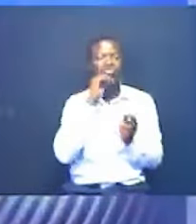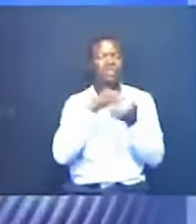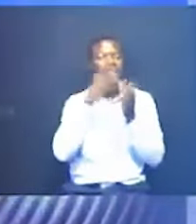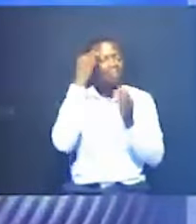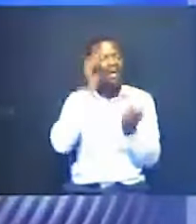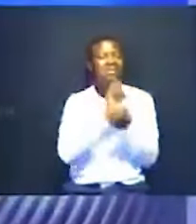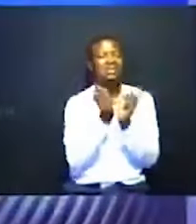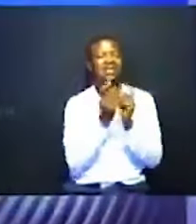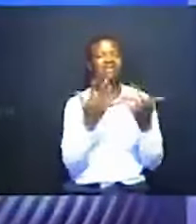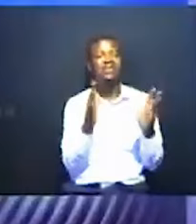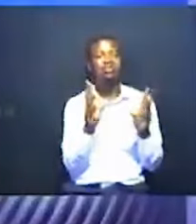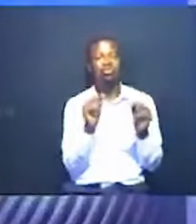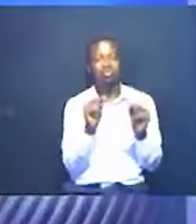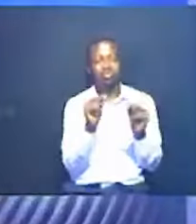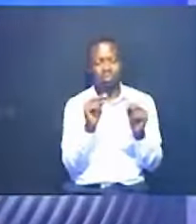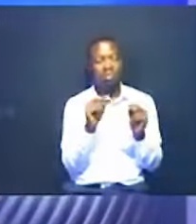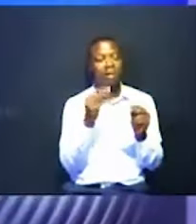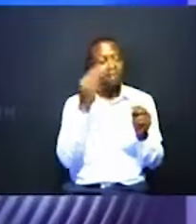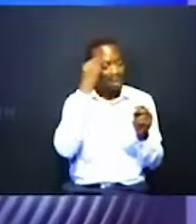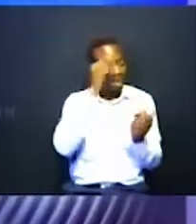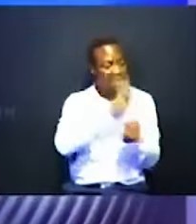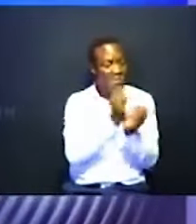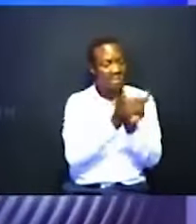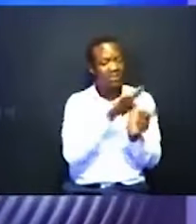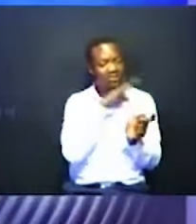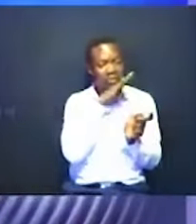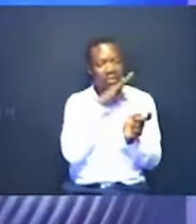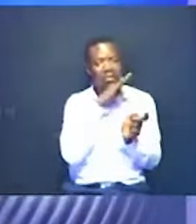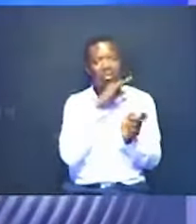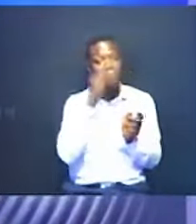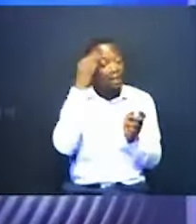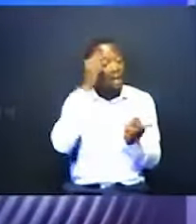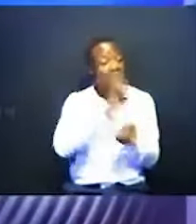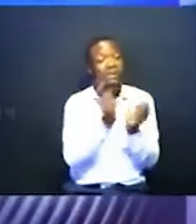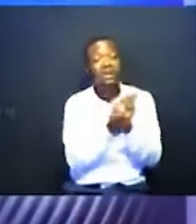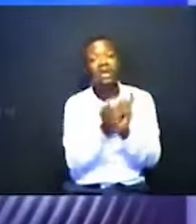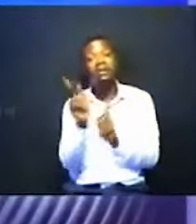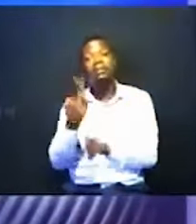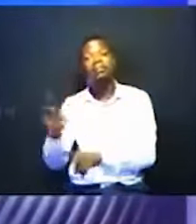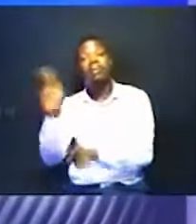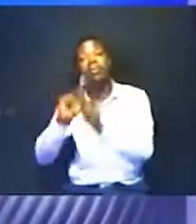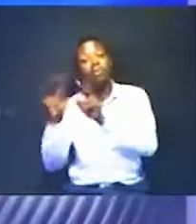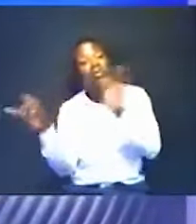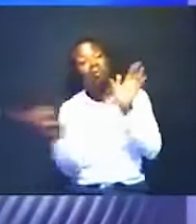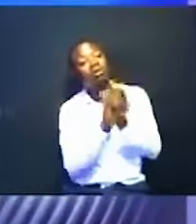mind. But when you change your mind, no one will see what is in your mind.